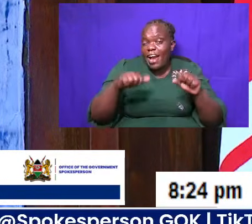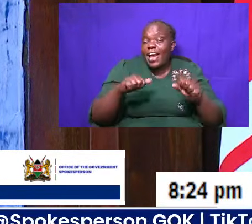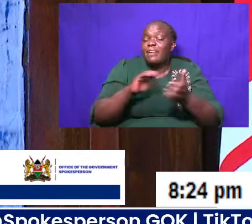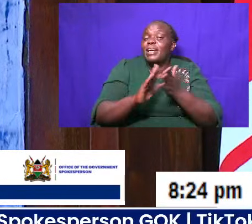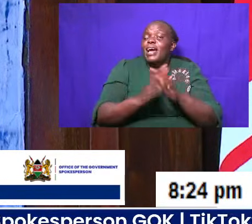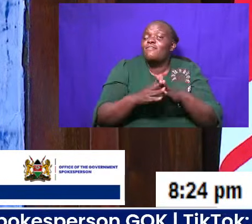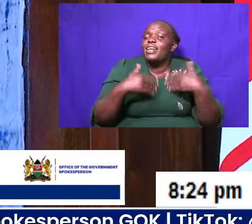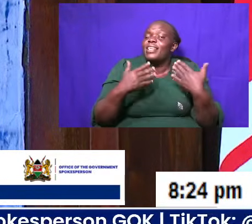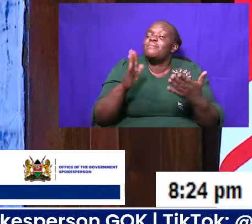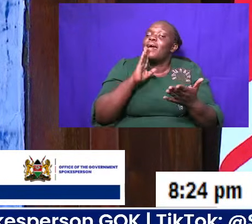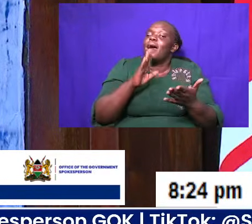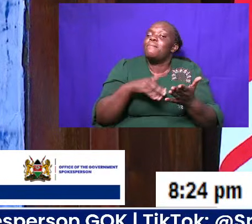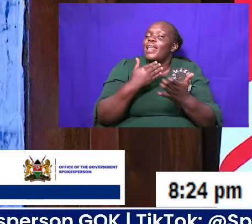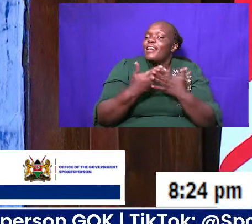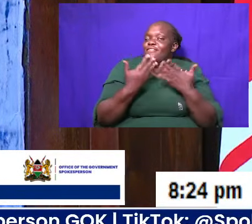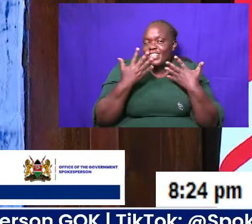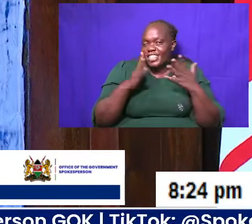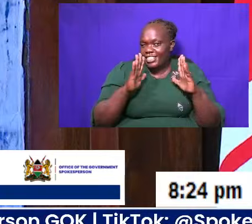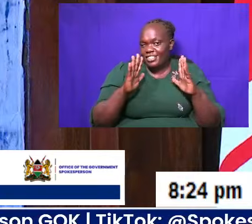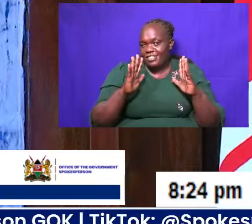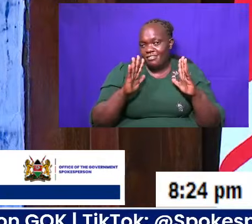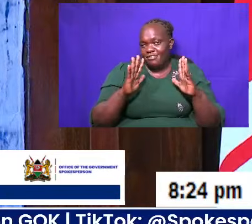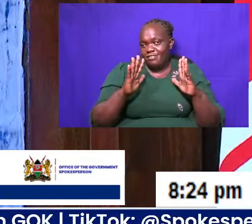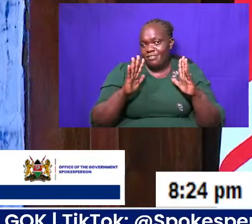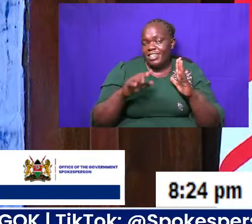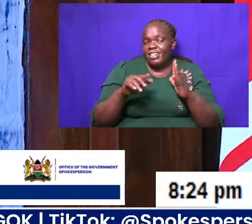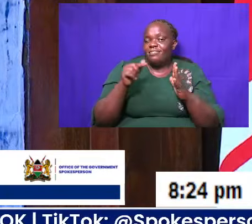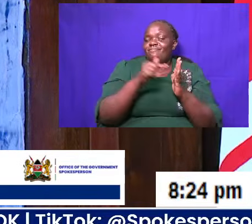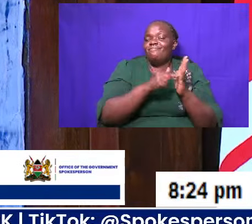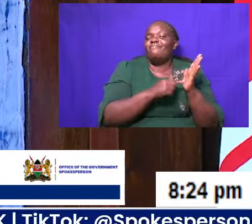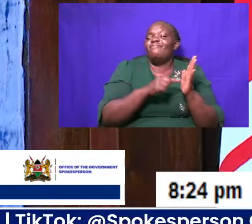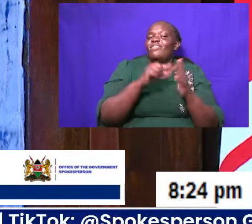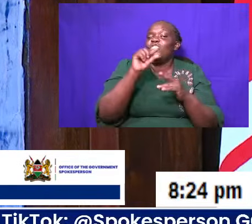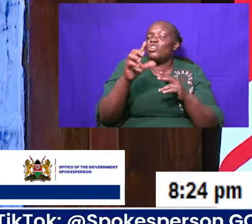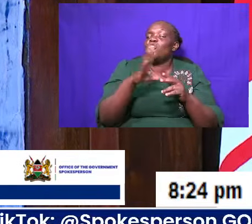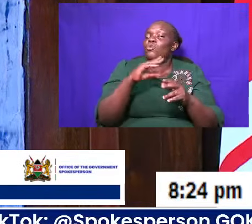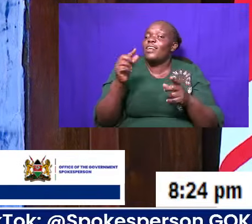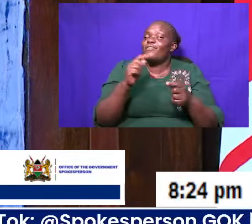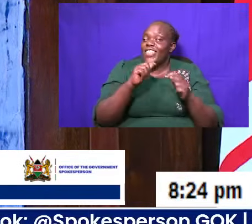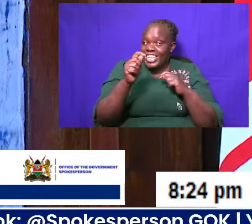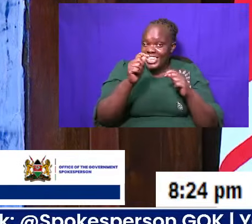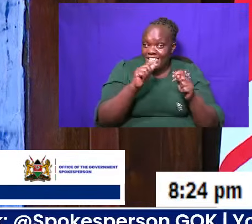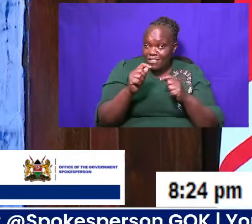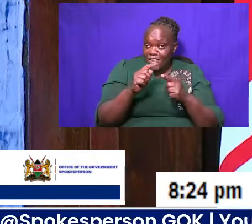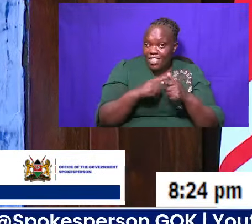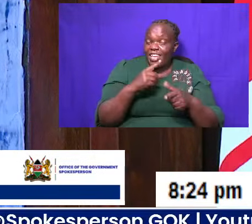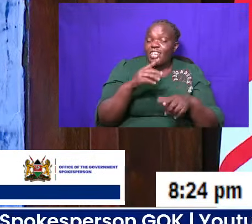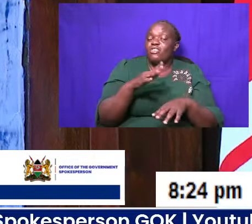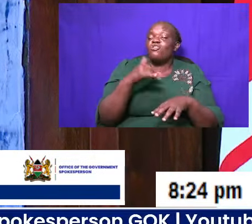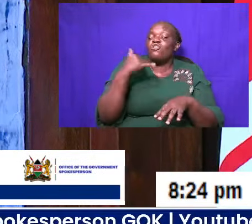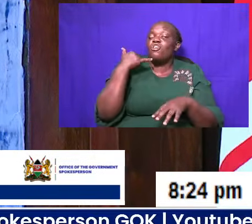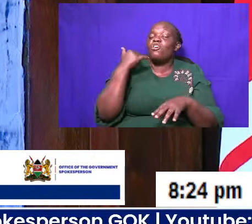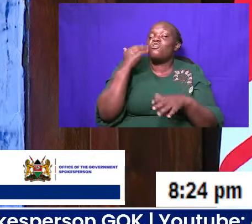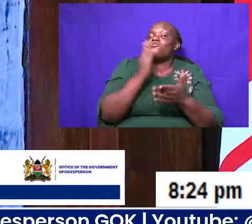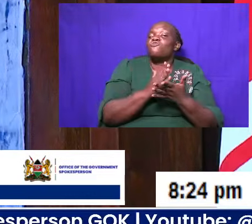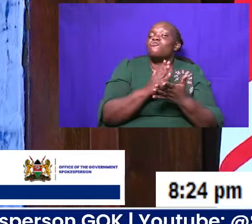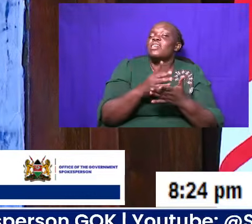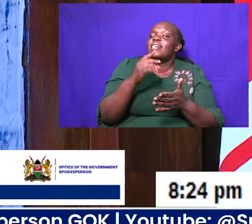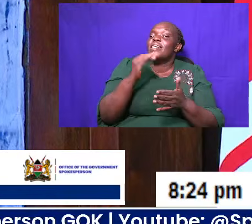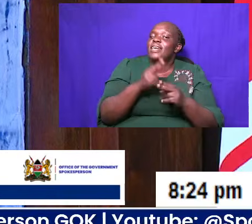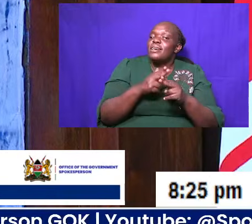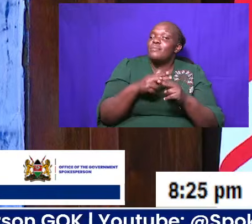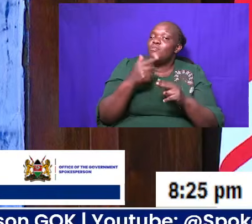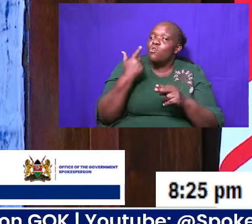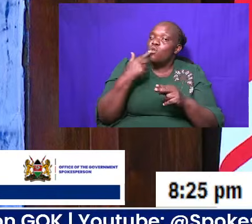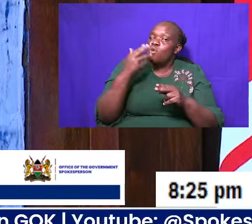that. So I applied. I was shortlisted. I went for the interview, and then I was called, hey, my name is Monica,